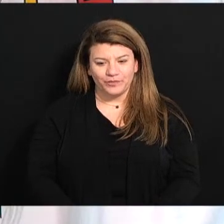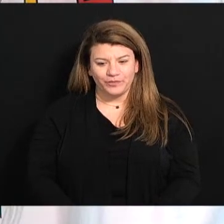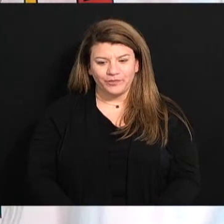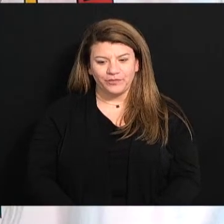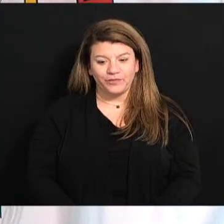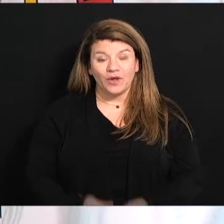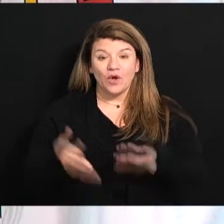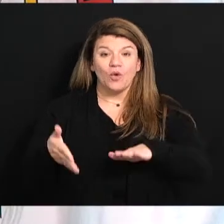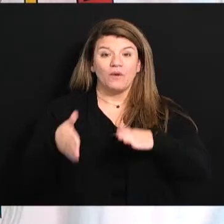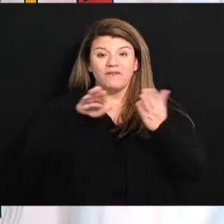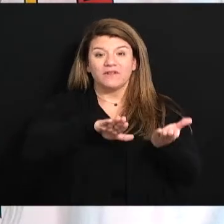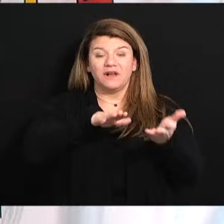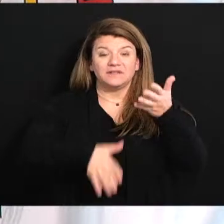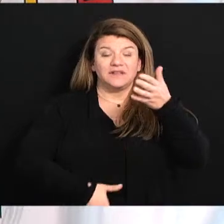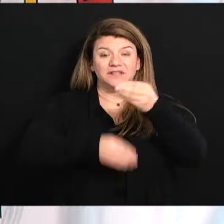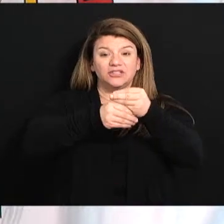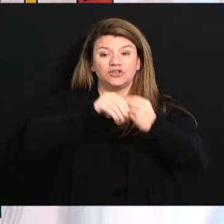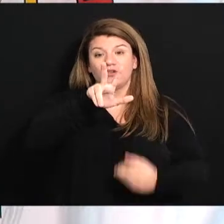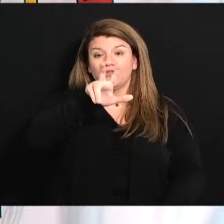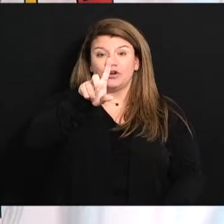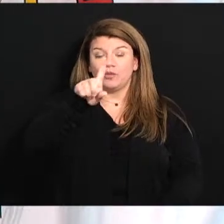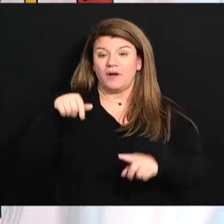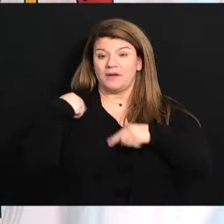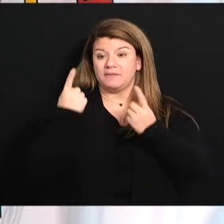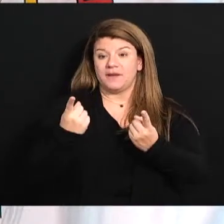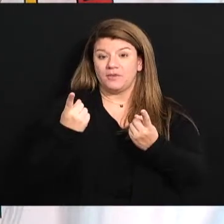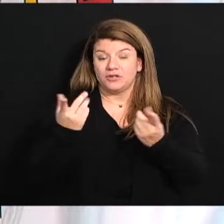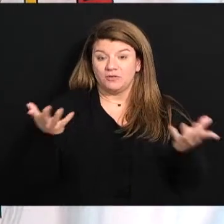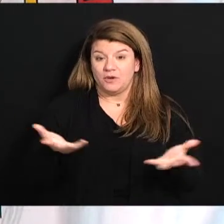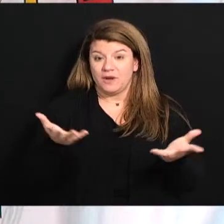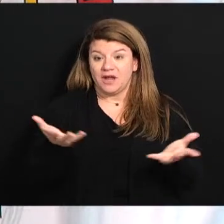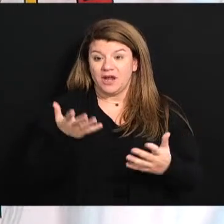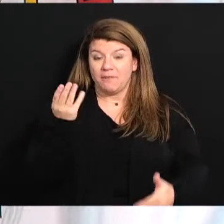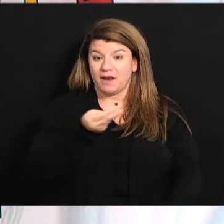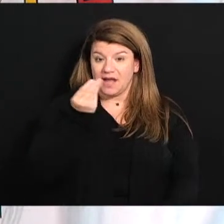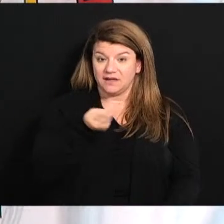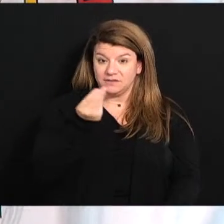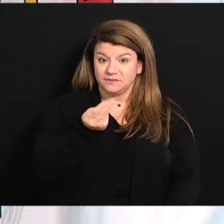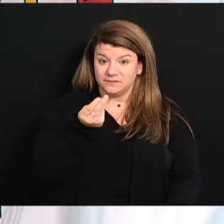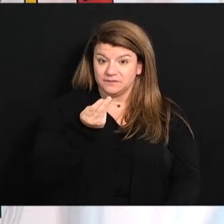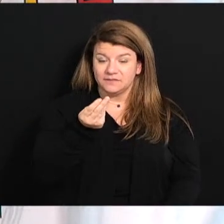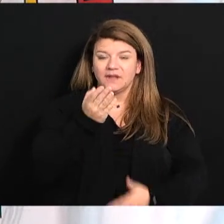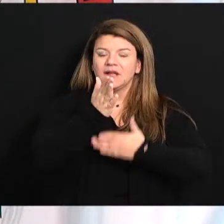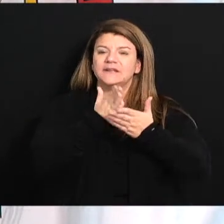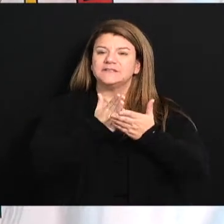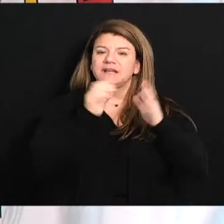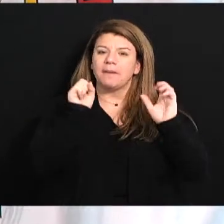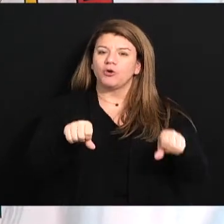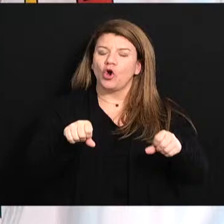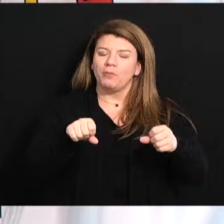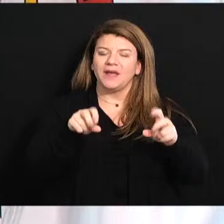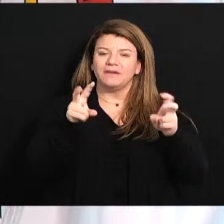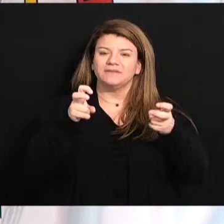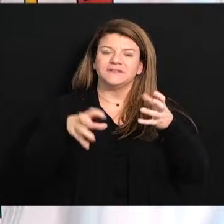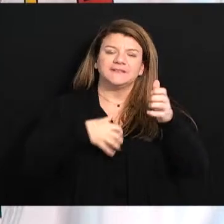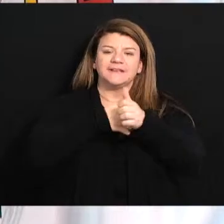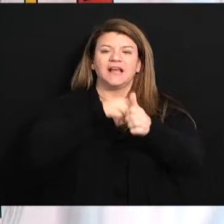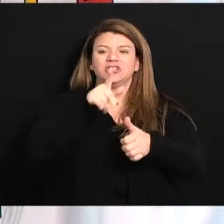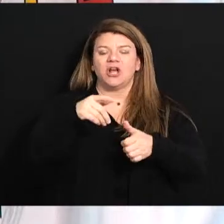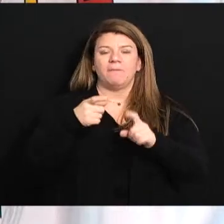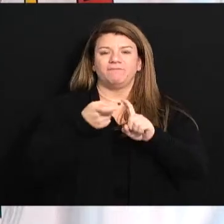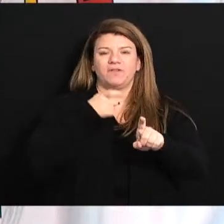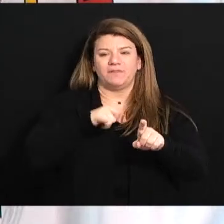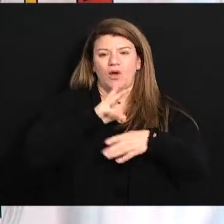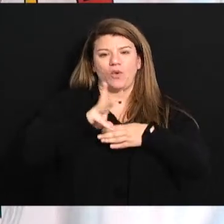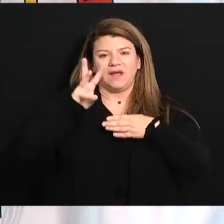We lost an additional 31 people since the last time we were here, since Monday. Some of these could be cleanups that we didn't get over the